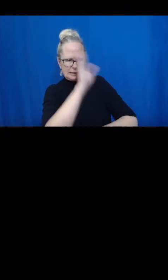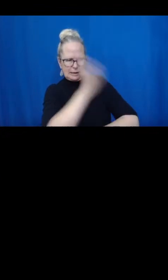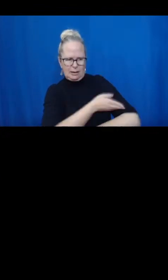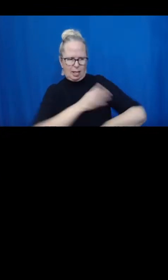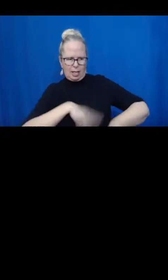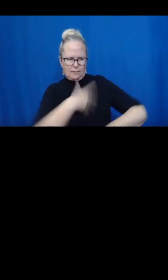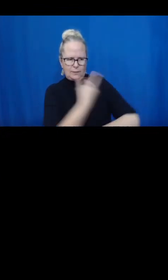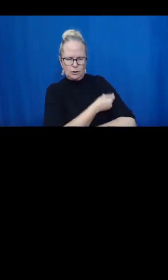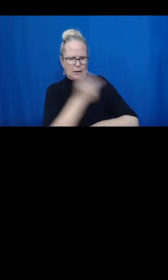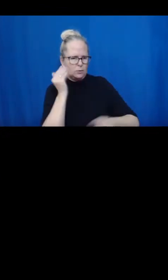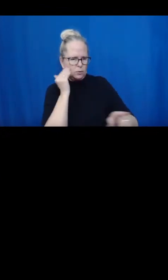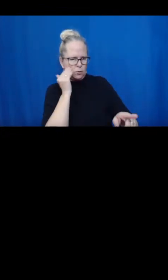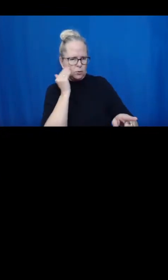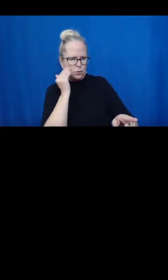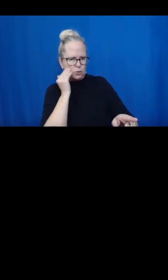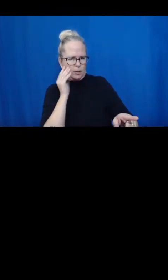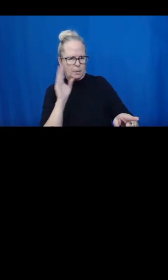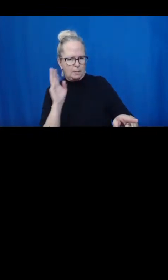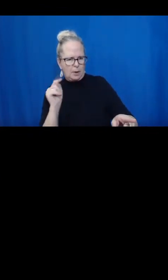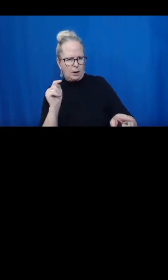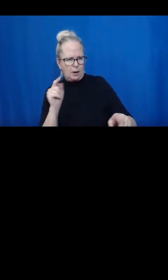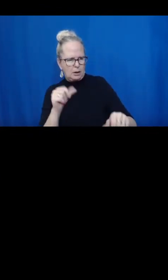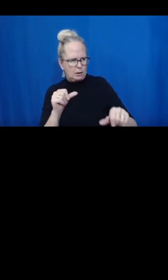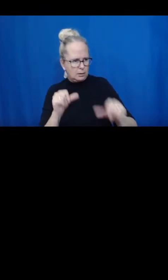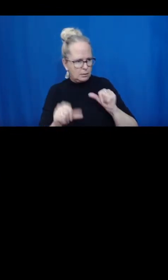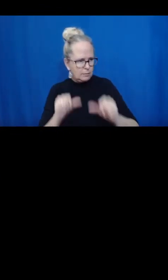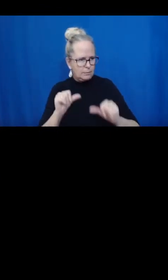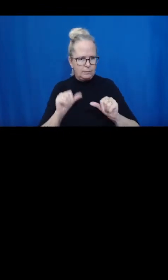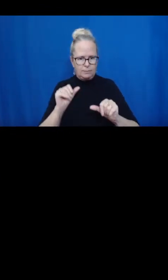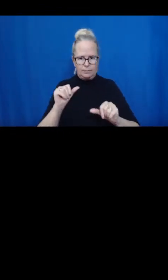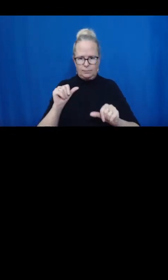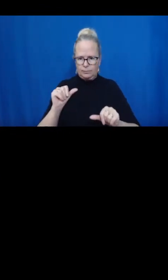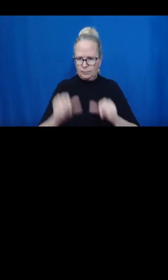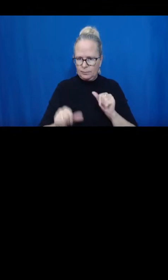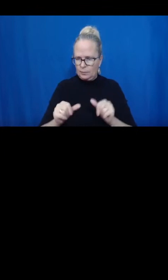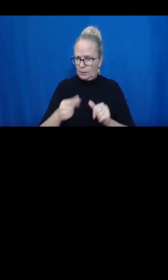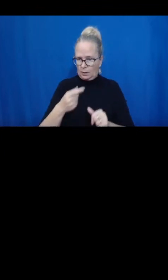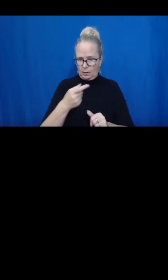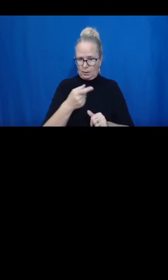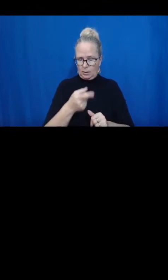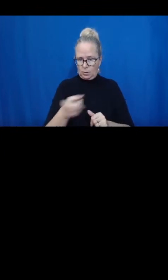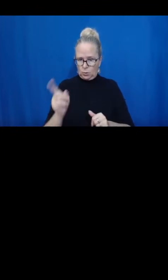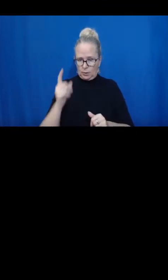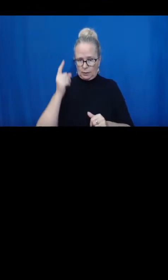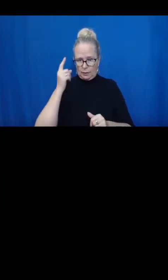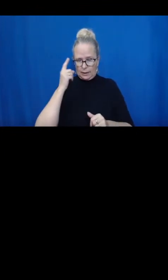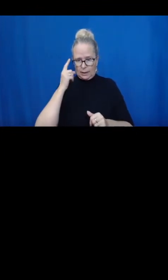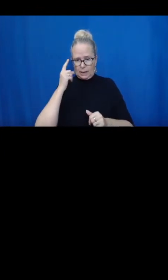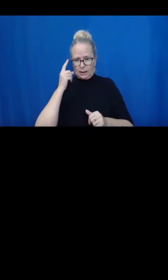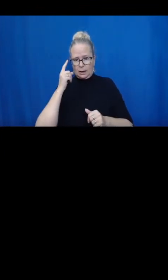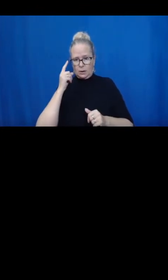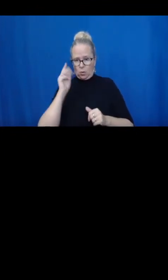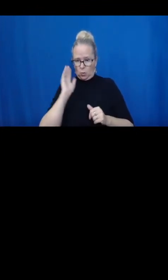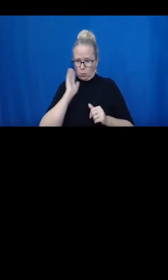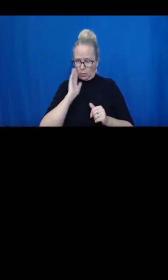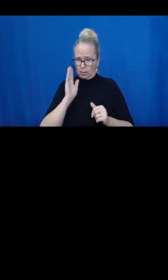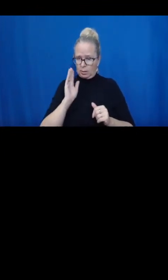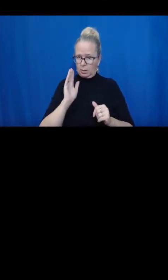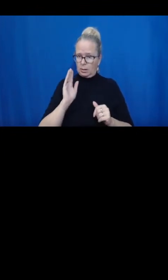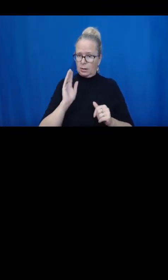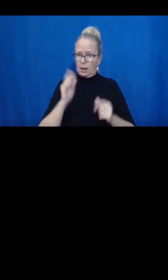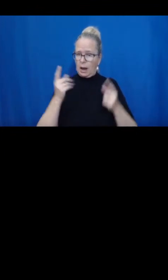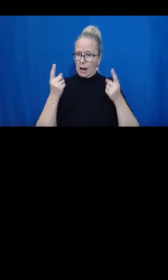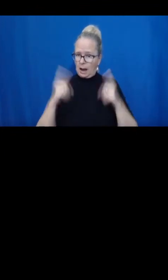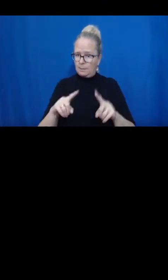who are immunosuppressed or immunocompromised will have the opportunity to regularly